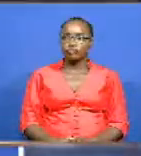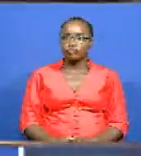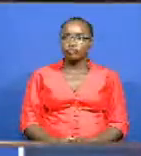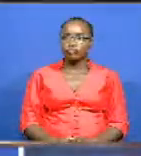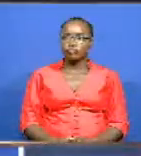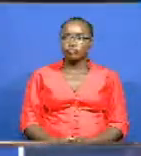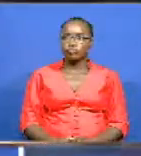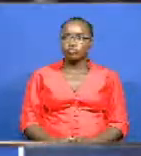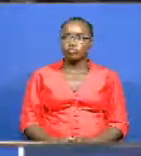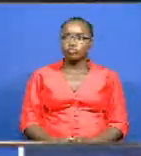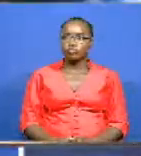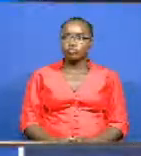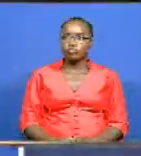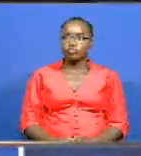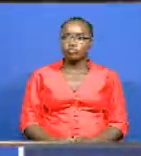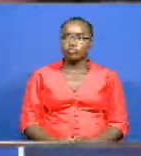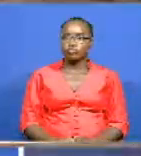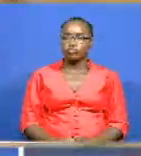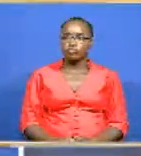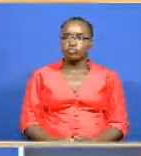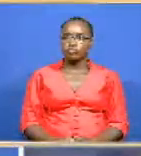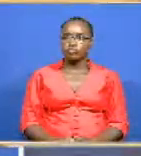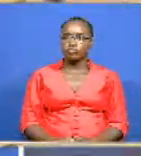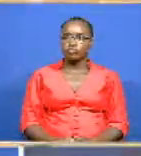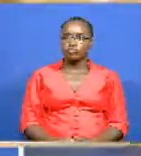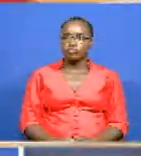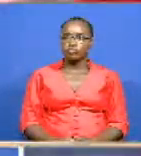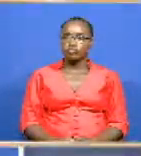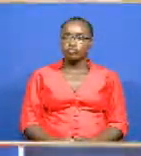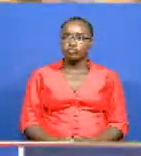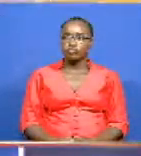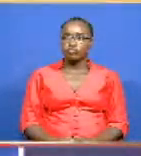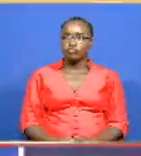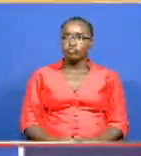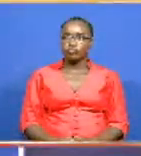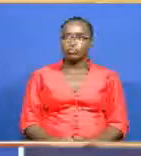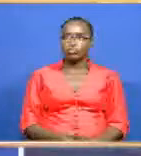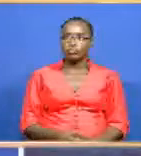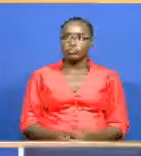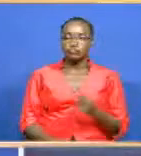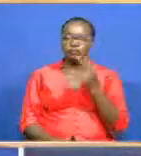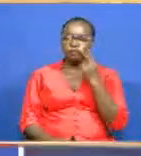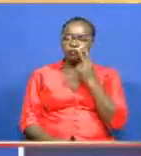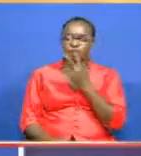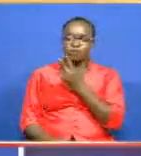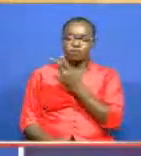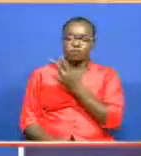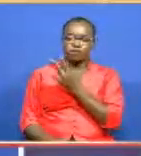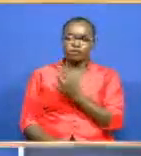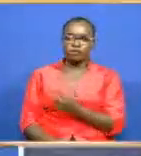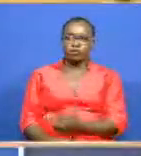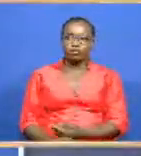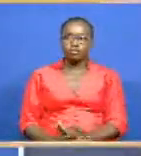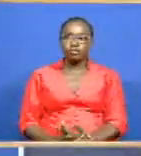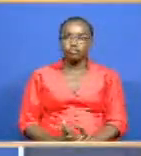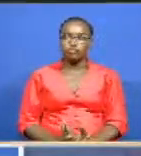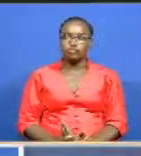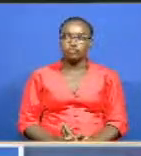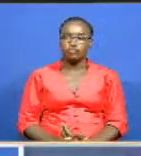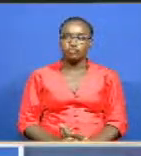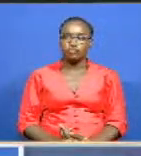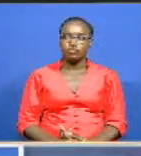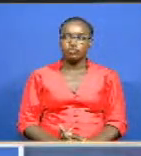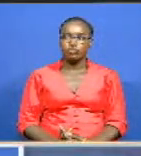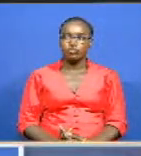added 18 points, 7 rebounds and 7 assists, while Montrezl Harrell produced 16 points and 8 boards off the Lakers' bench.